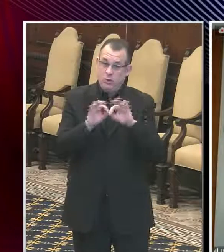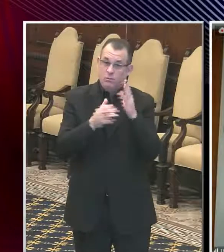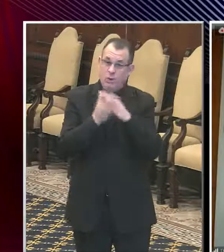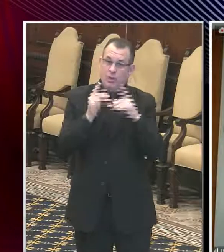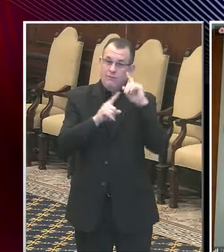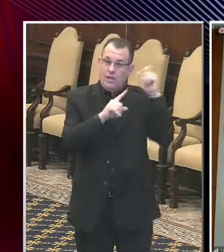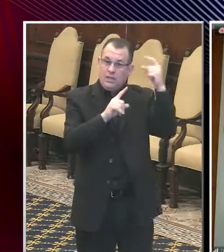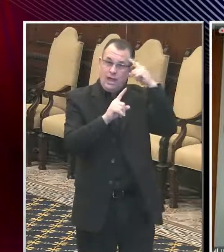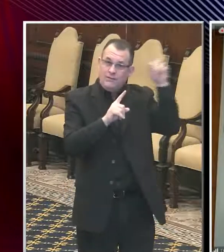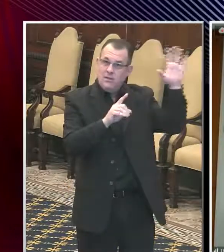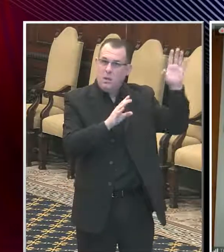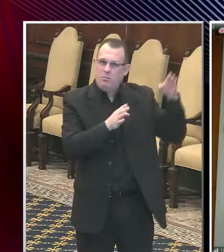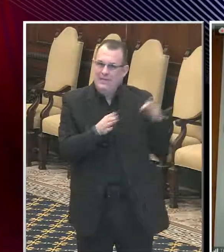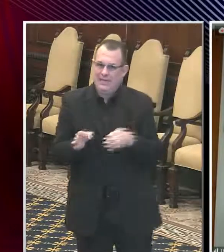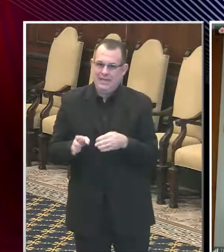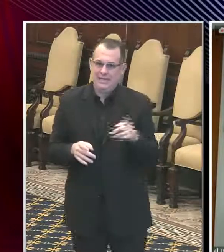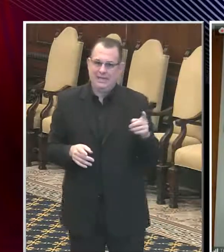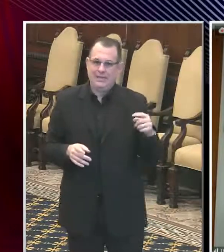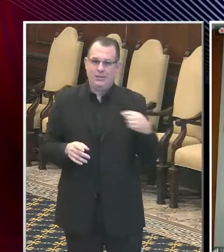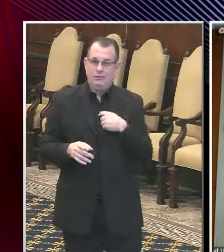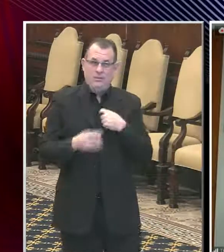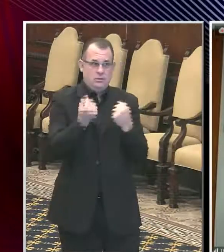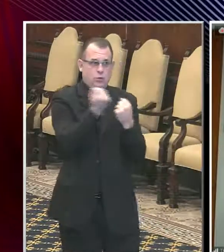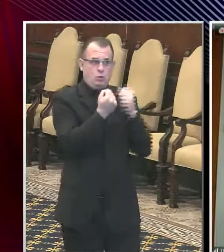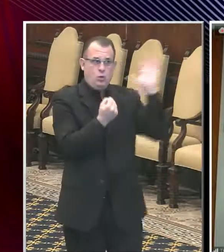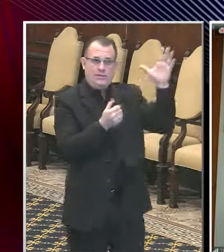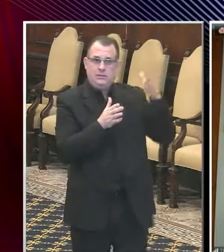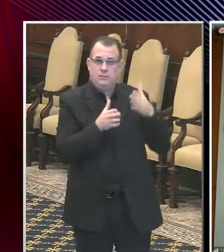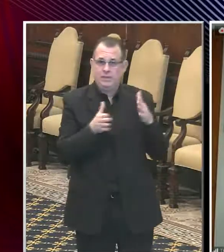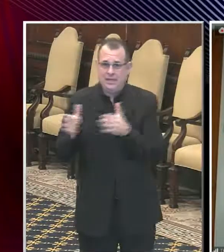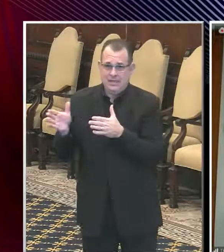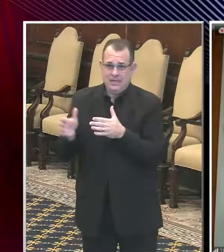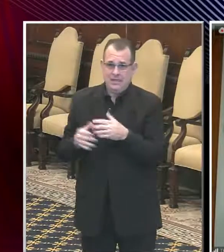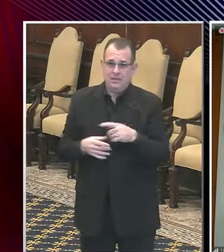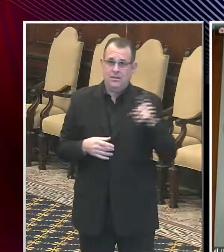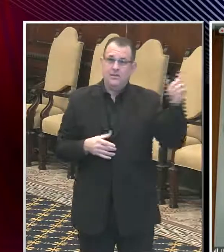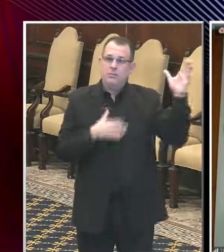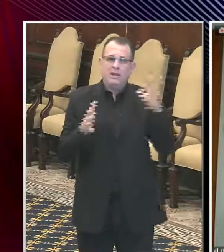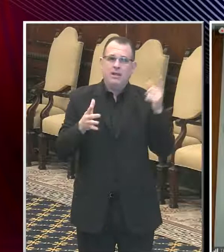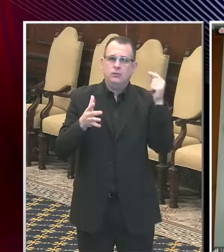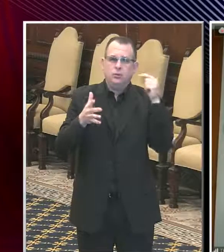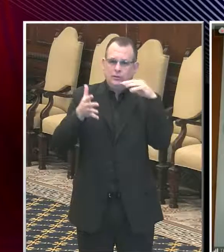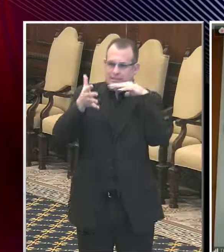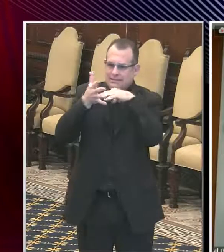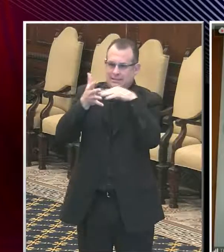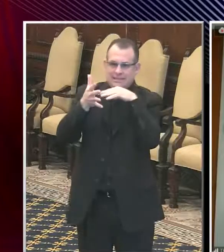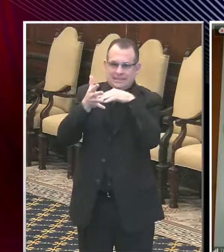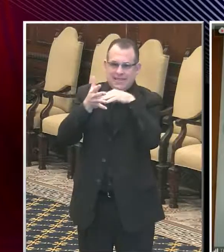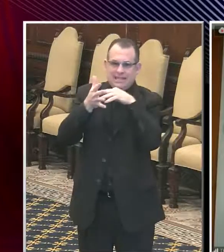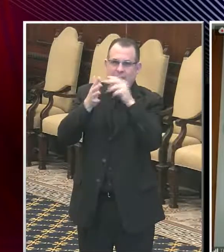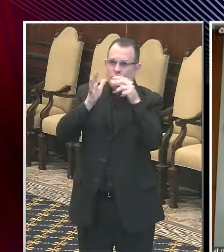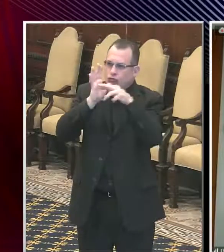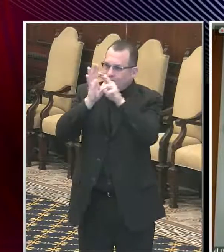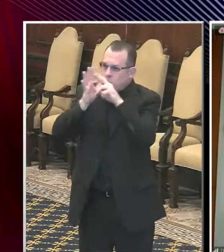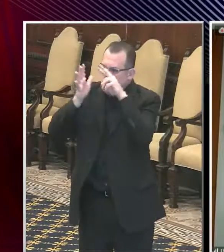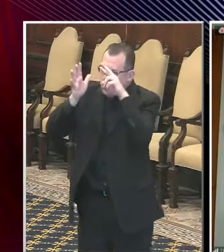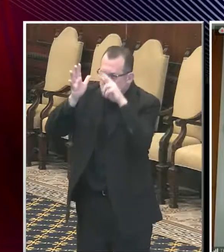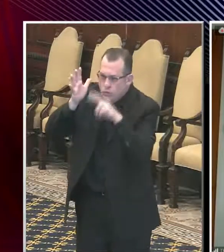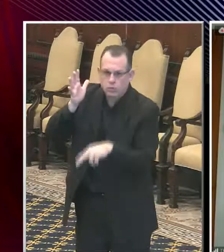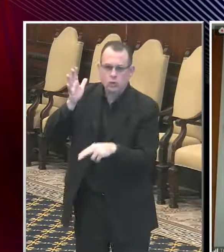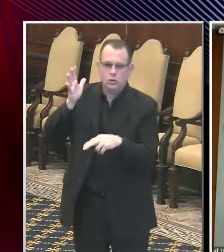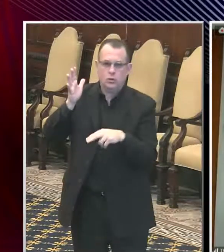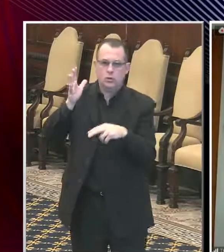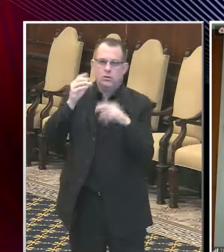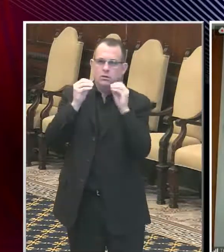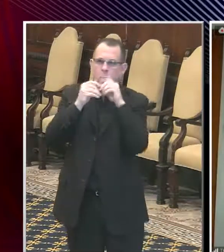mayor said is something we are supportive of. We are still reviewing that plan and seeing its applicability to Philadelphia. We do think that there's more detail that needs to be put in